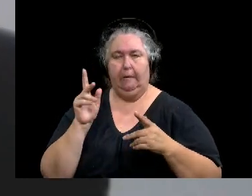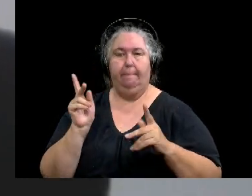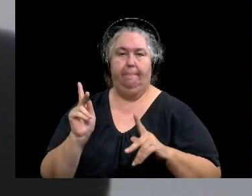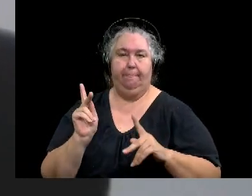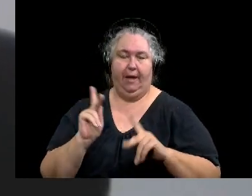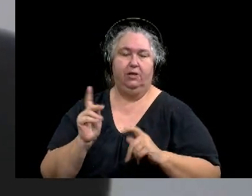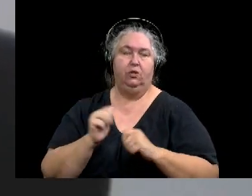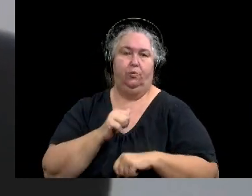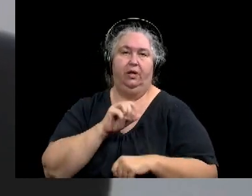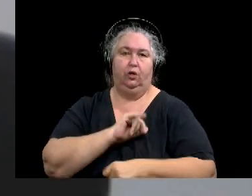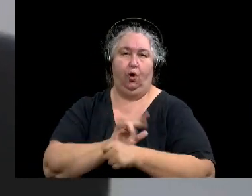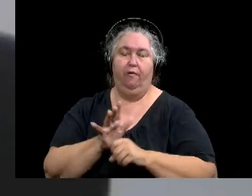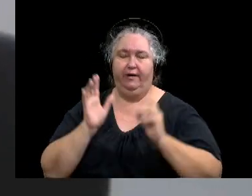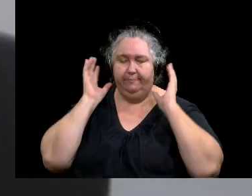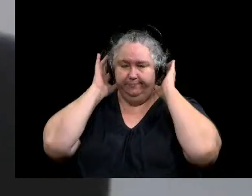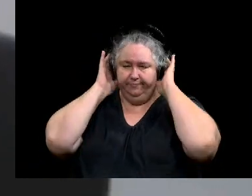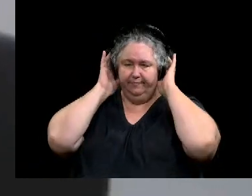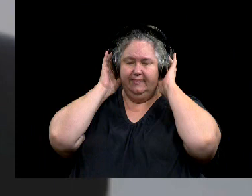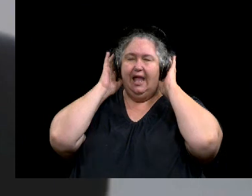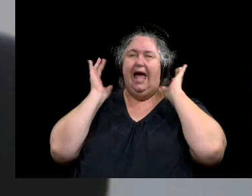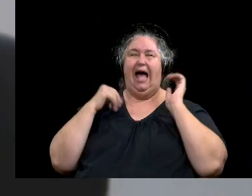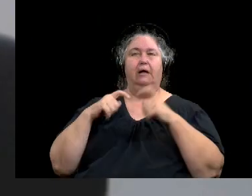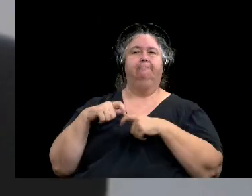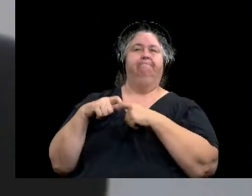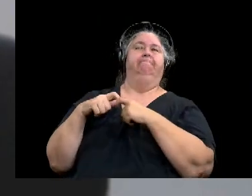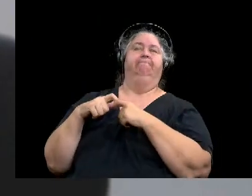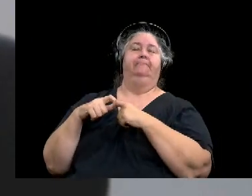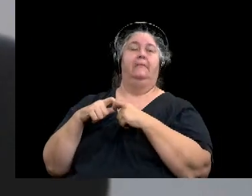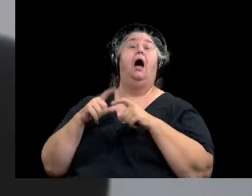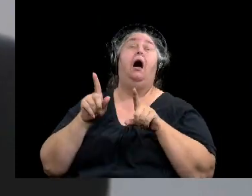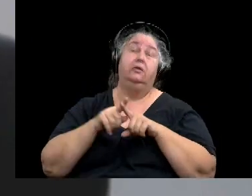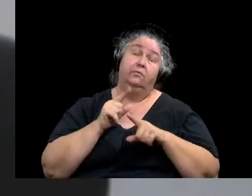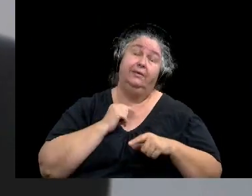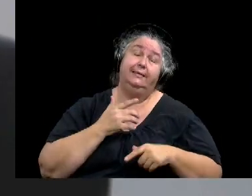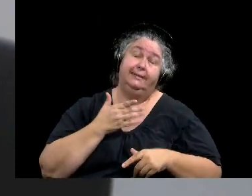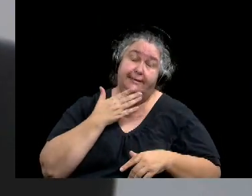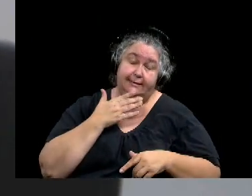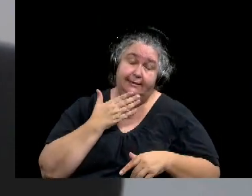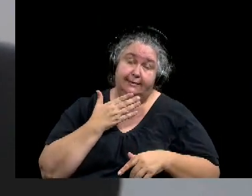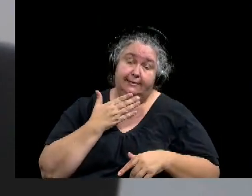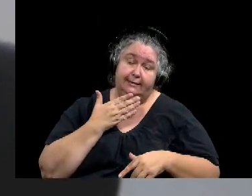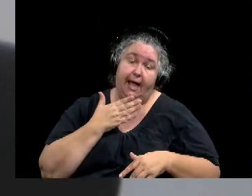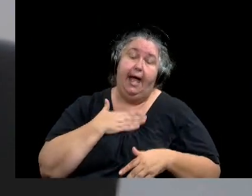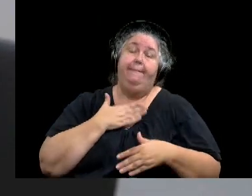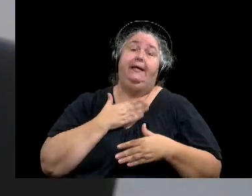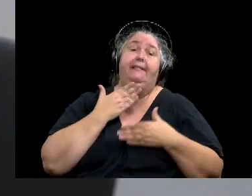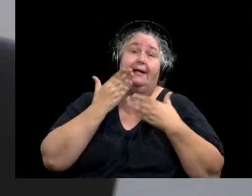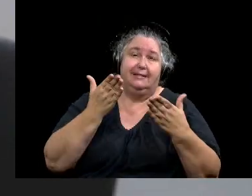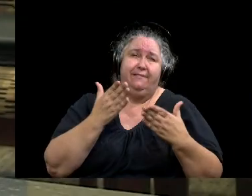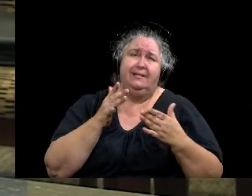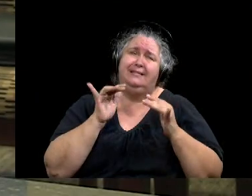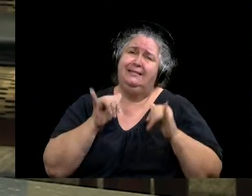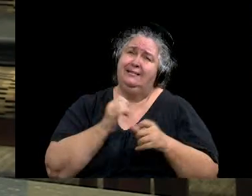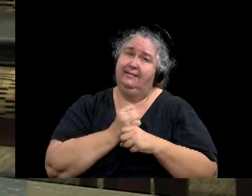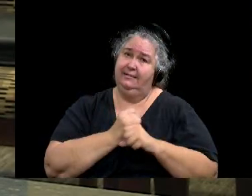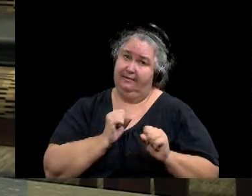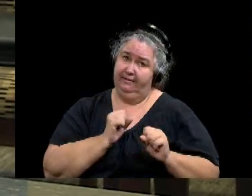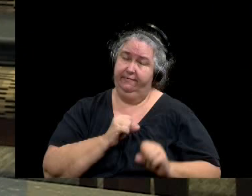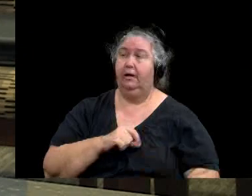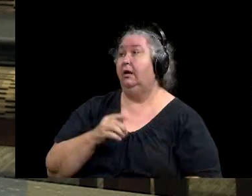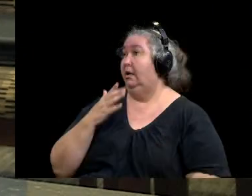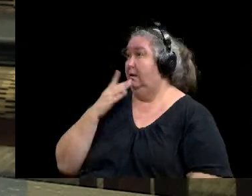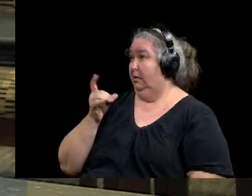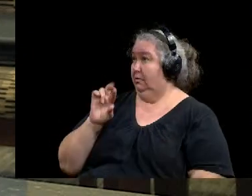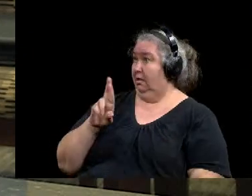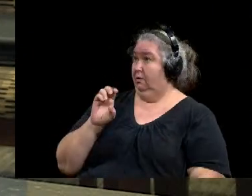I'll wrap up my comments there for now, but again, want to wish you a happy Thanksgiving and please be safe. Thank you, Dr. Elyson. Let's go to